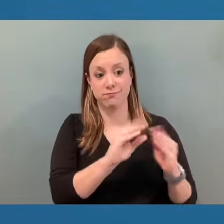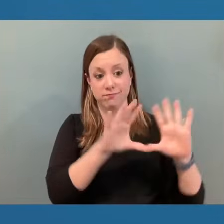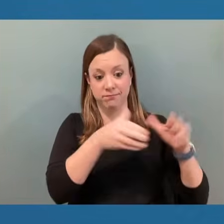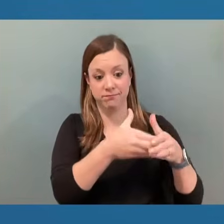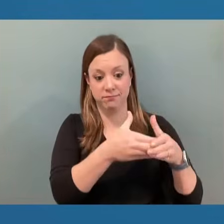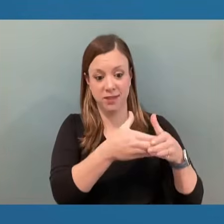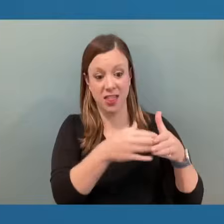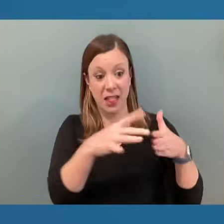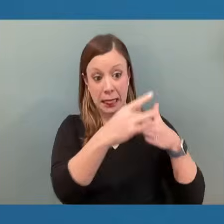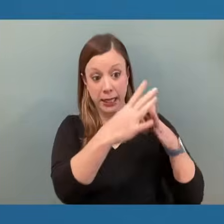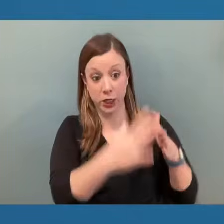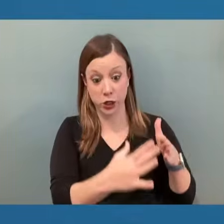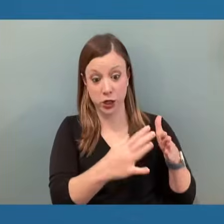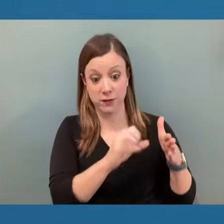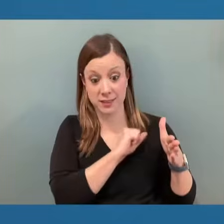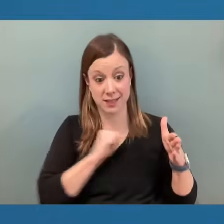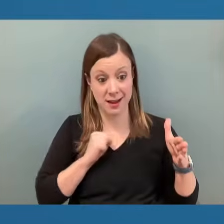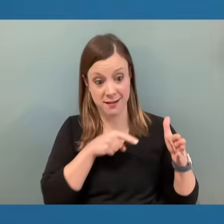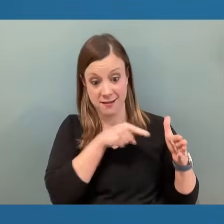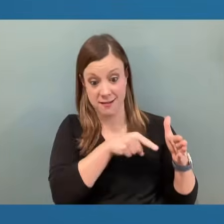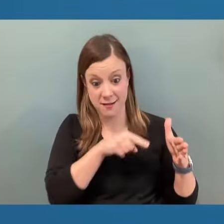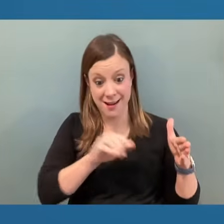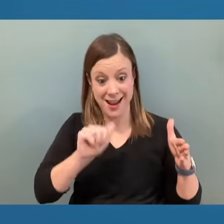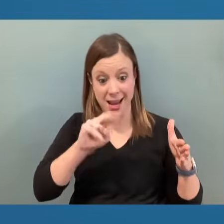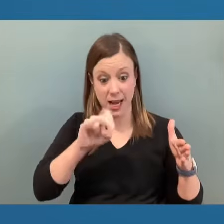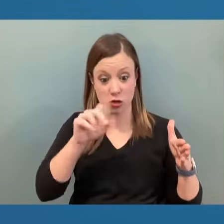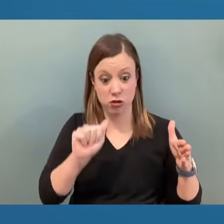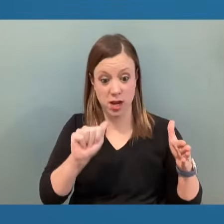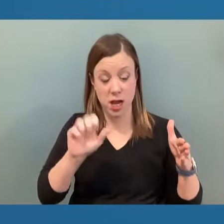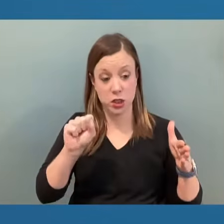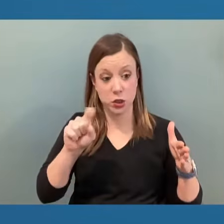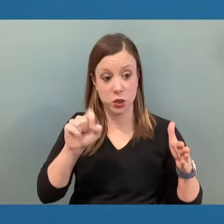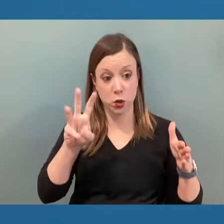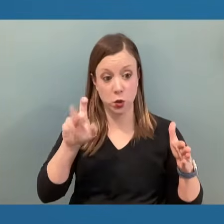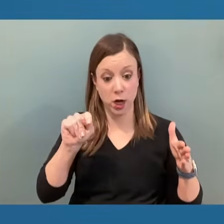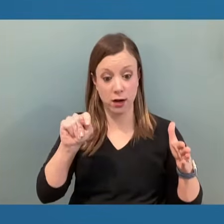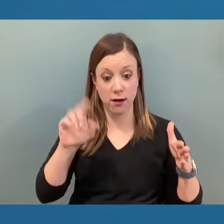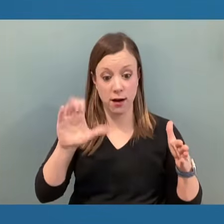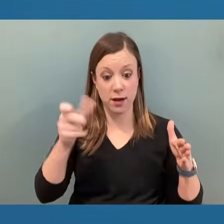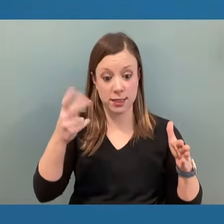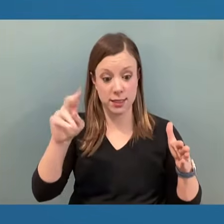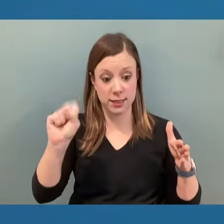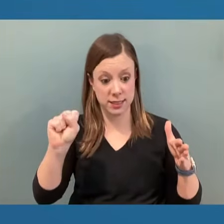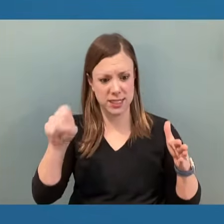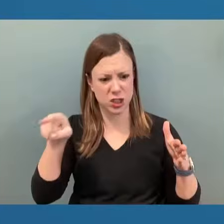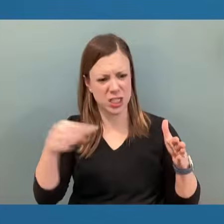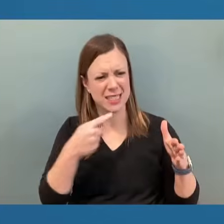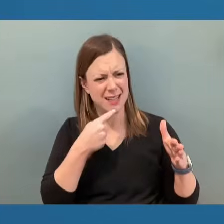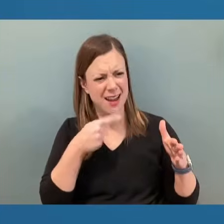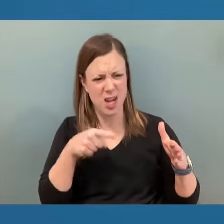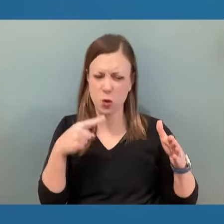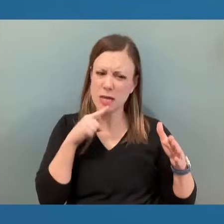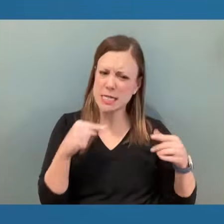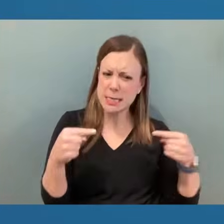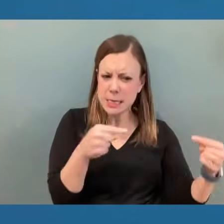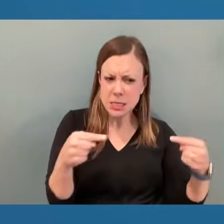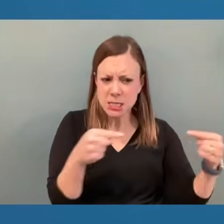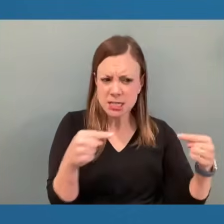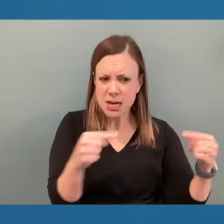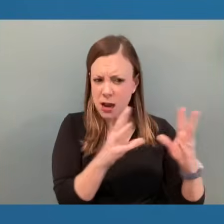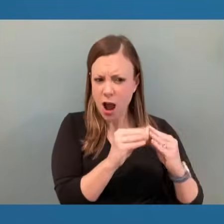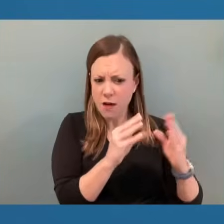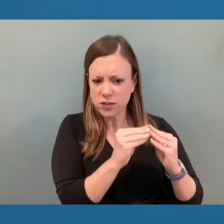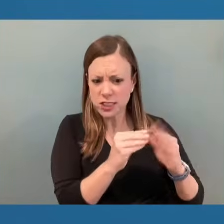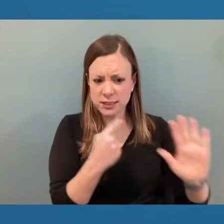very tense conference meeting, the question on the table is regarding medical aid in dying. What would you